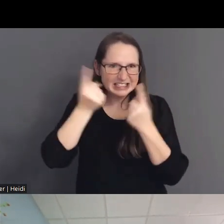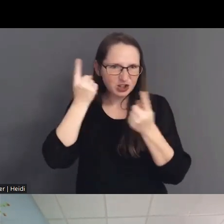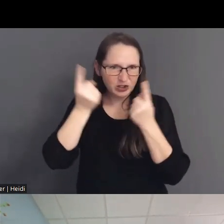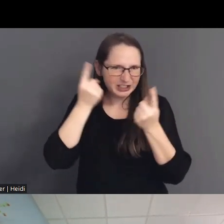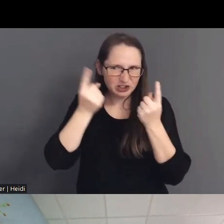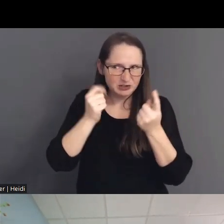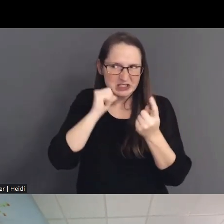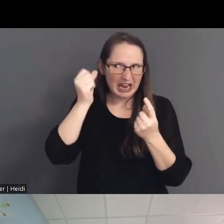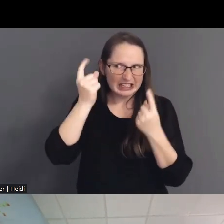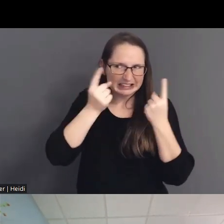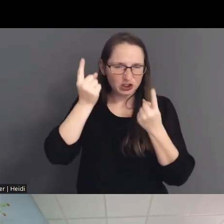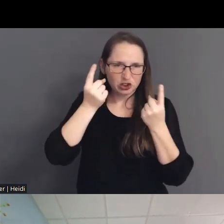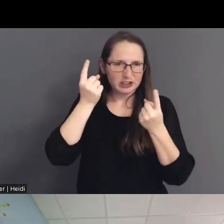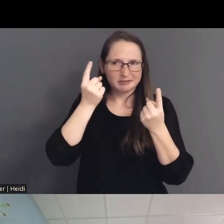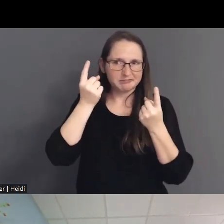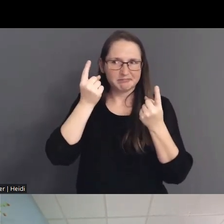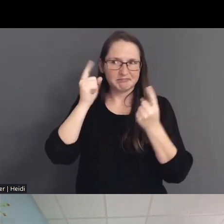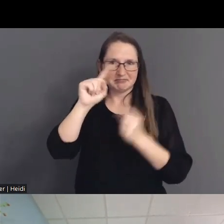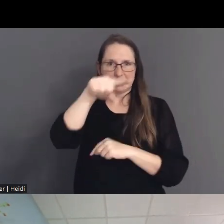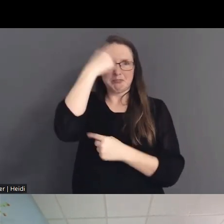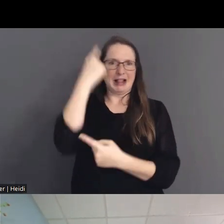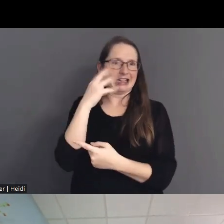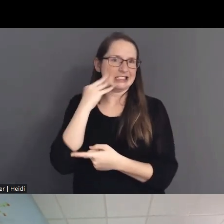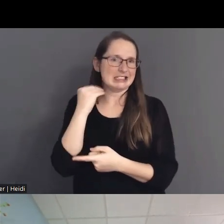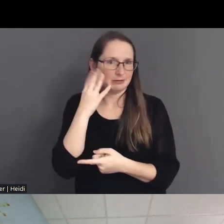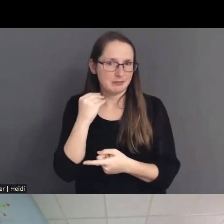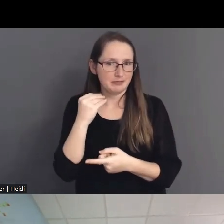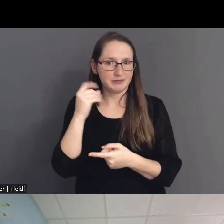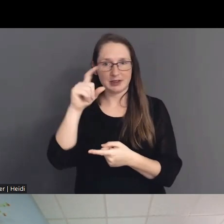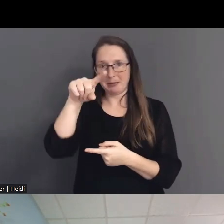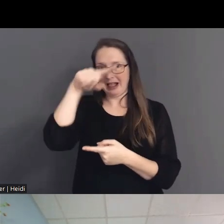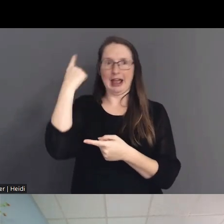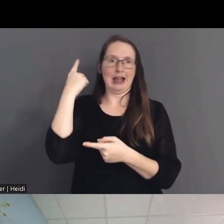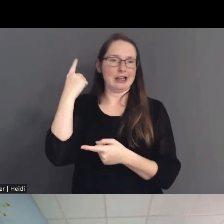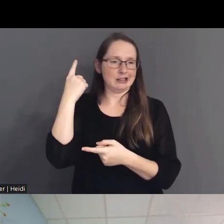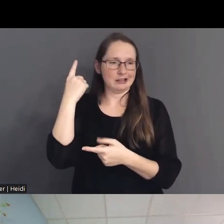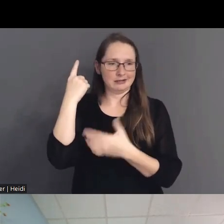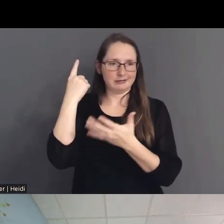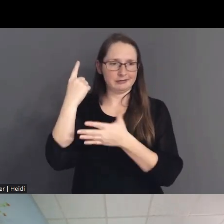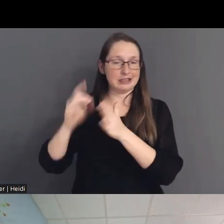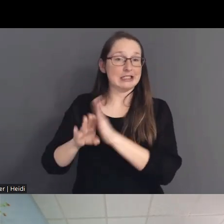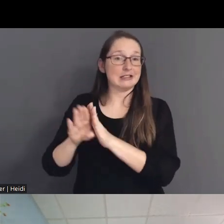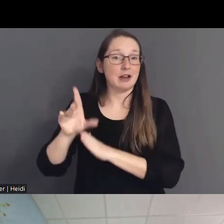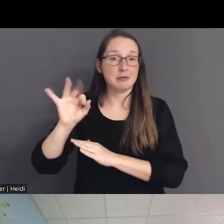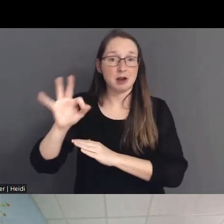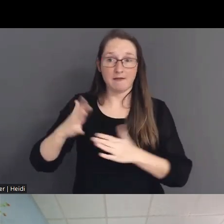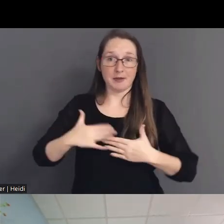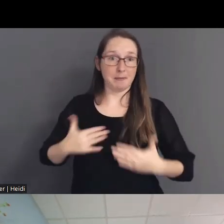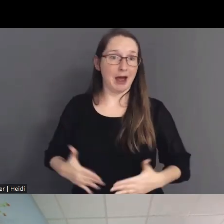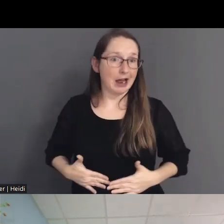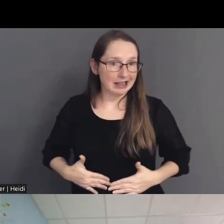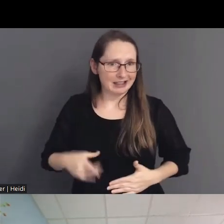consideration the Black experience, the Black development of the body,